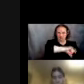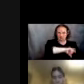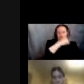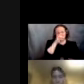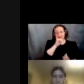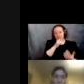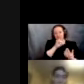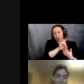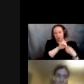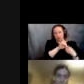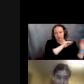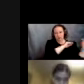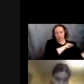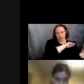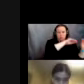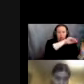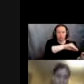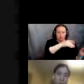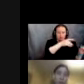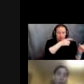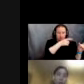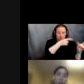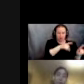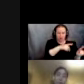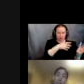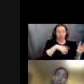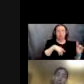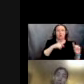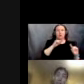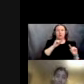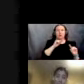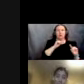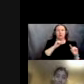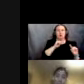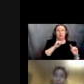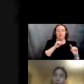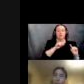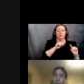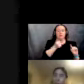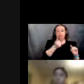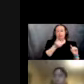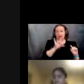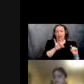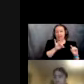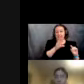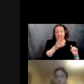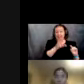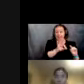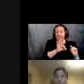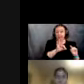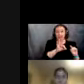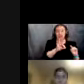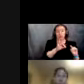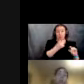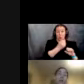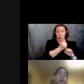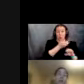in the contiguous 48 began. So in 1869, a year after the mass migration to